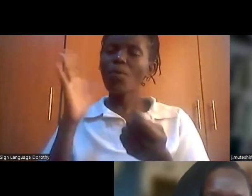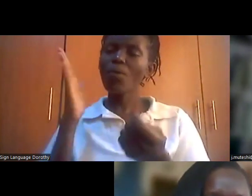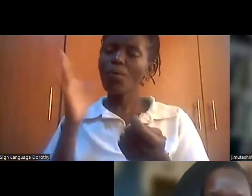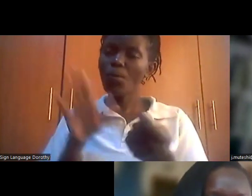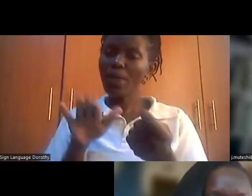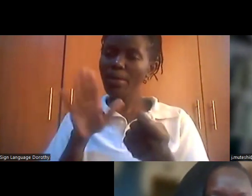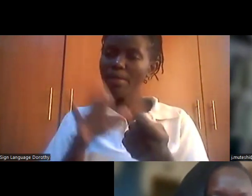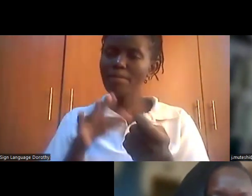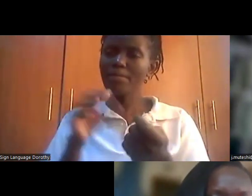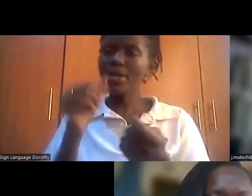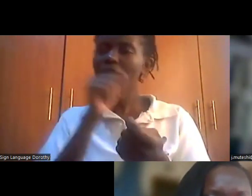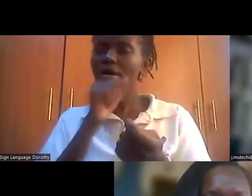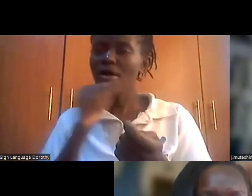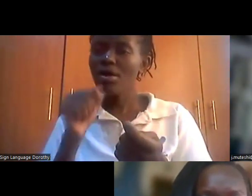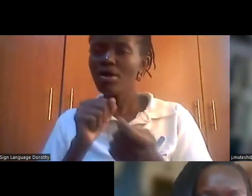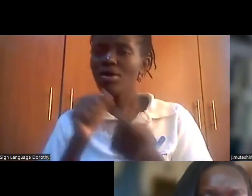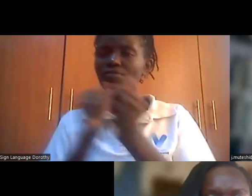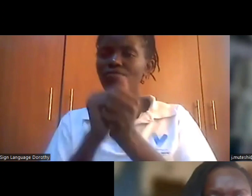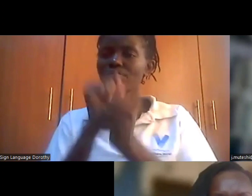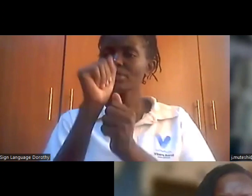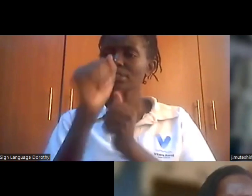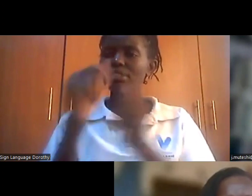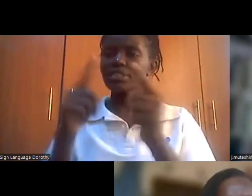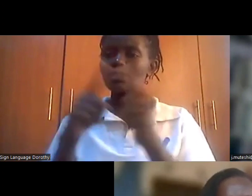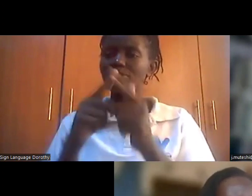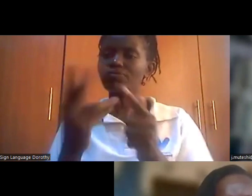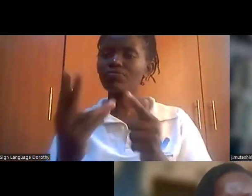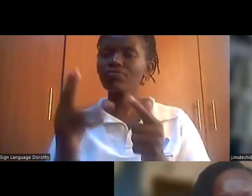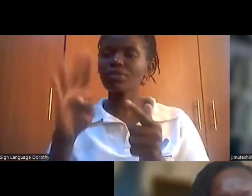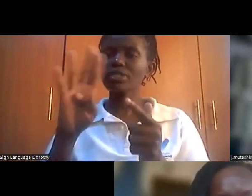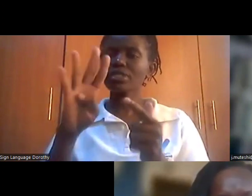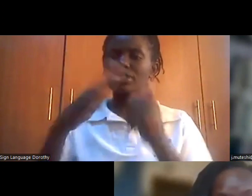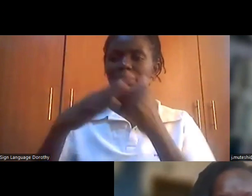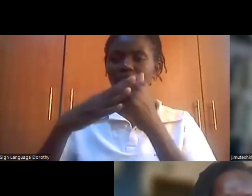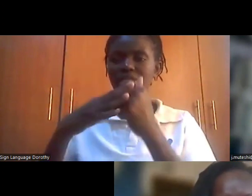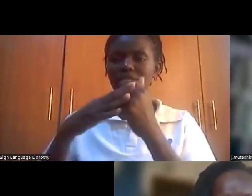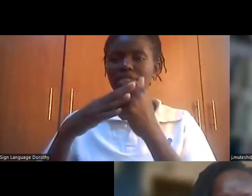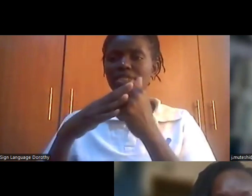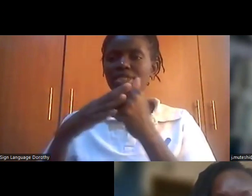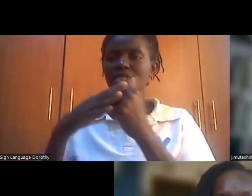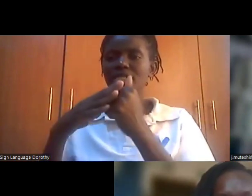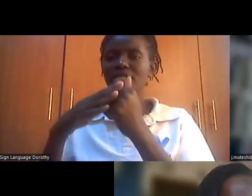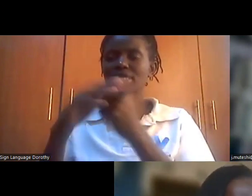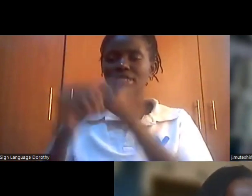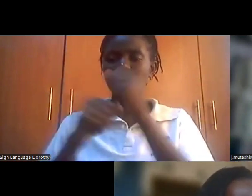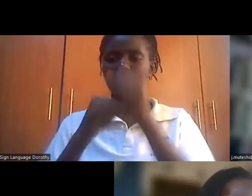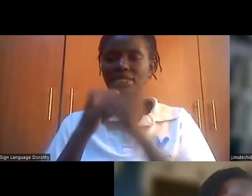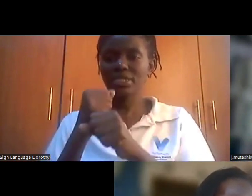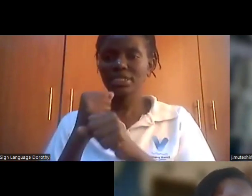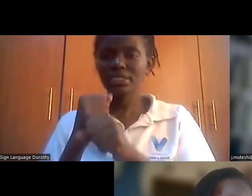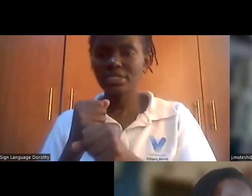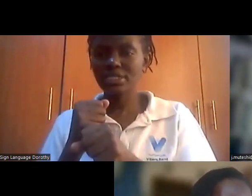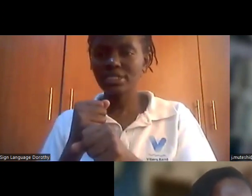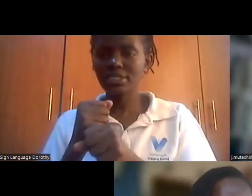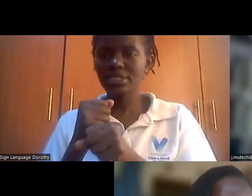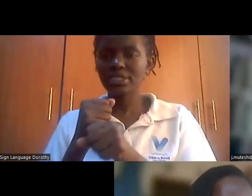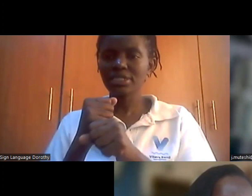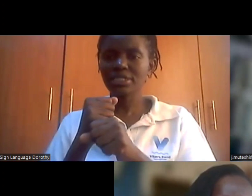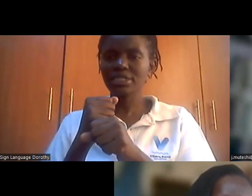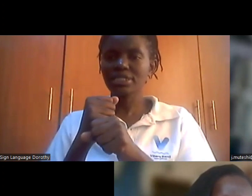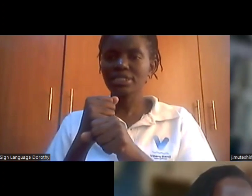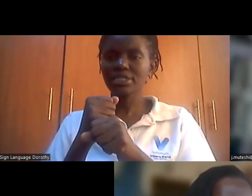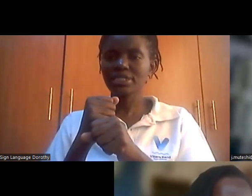49 years, just to mention is that the Kisasa type of FGM is also more of a